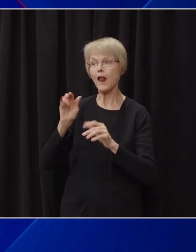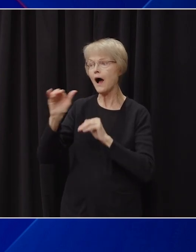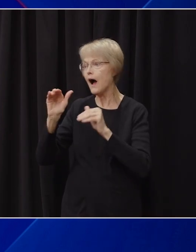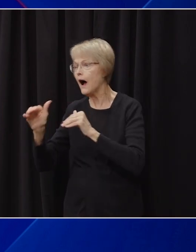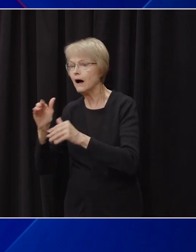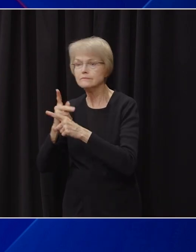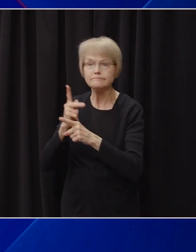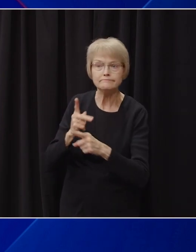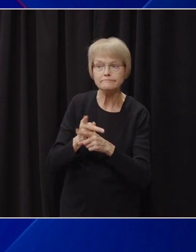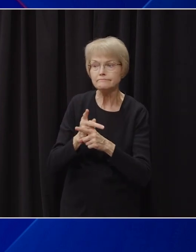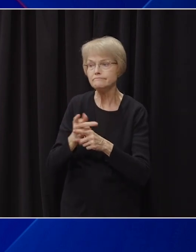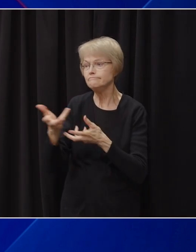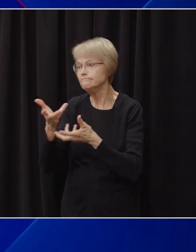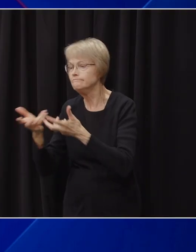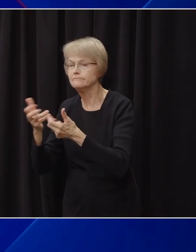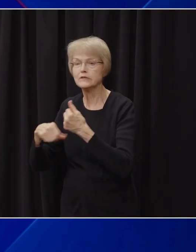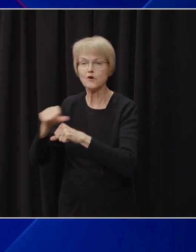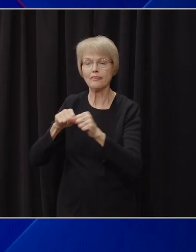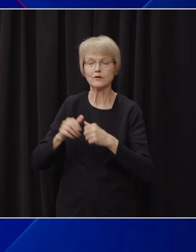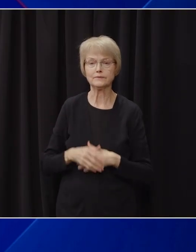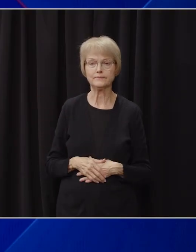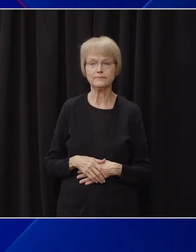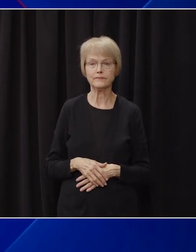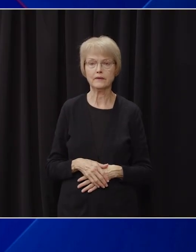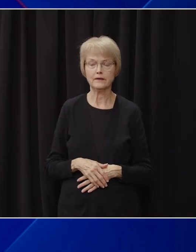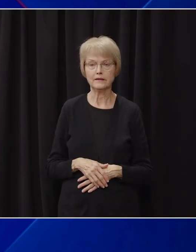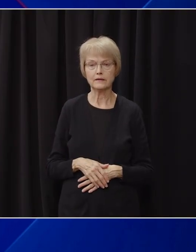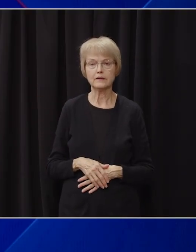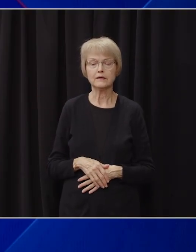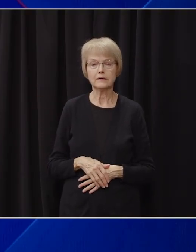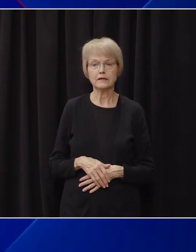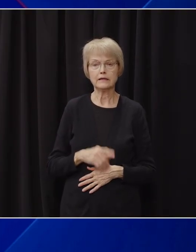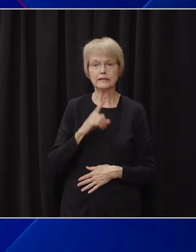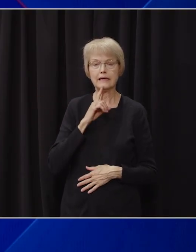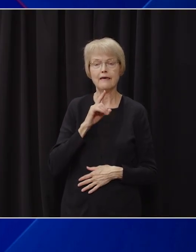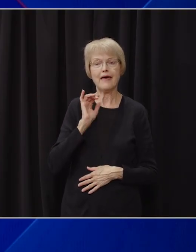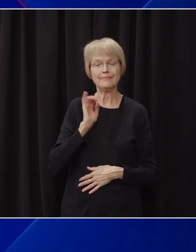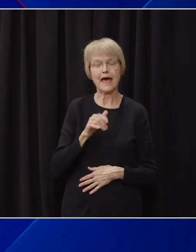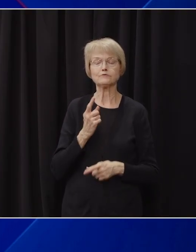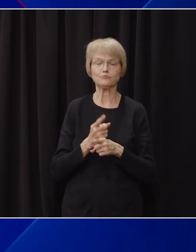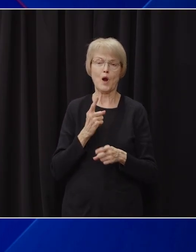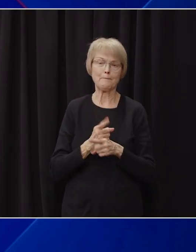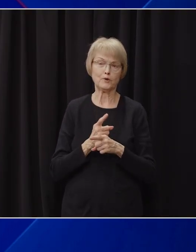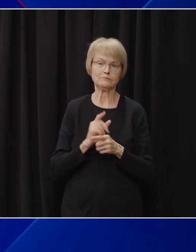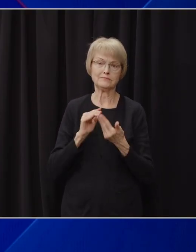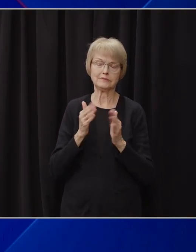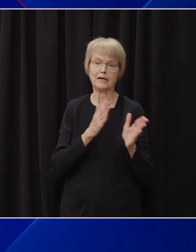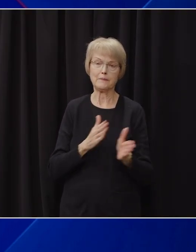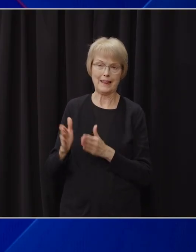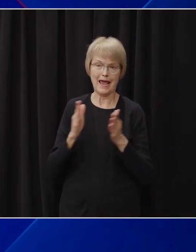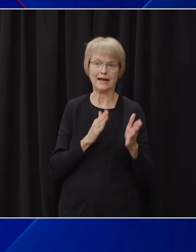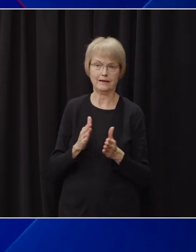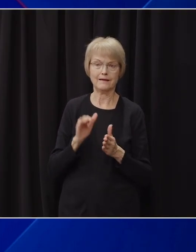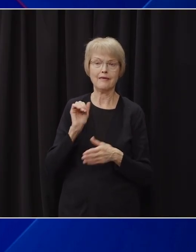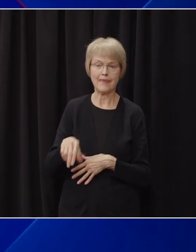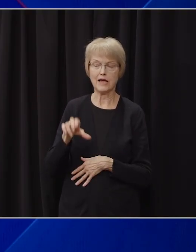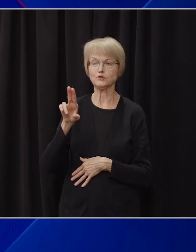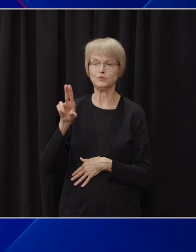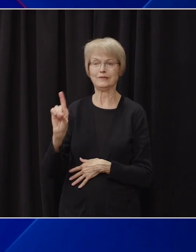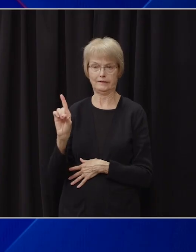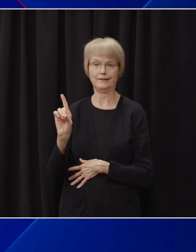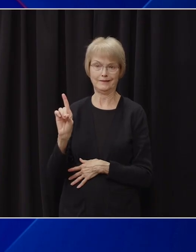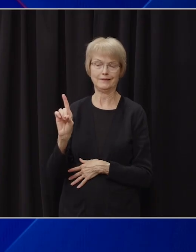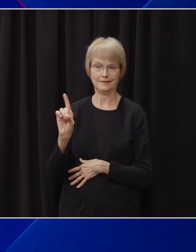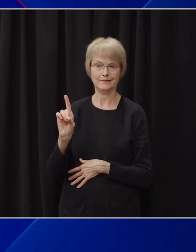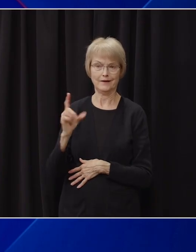And I think that's what proper city planning is all about. And when it comes to universal design in